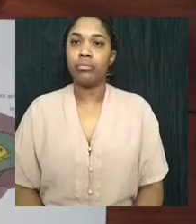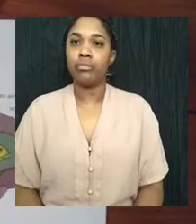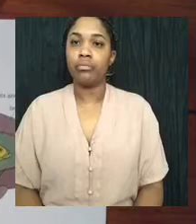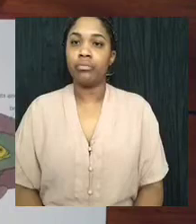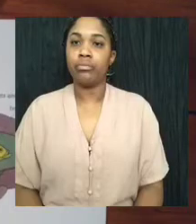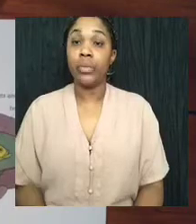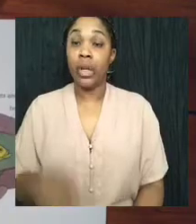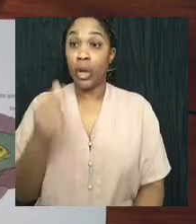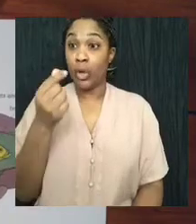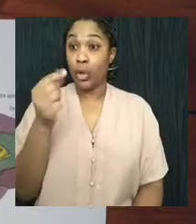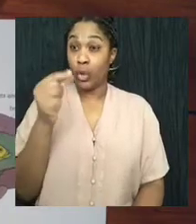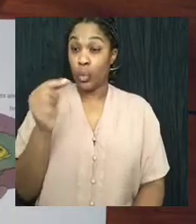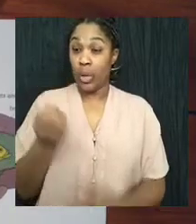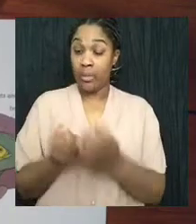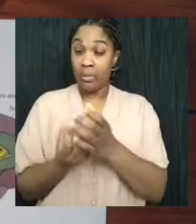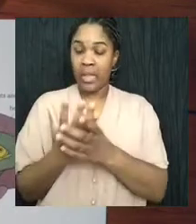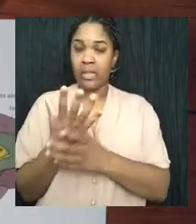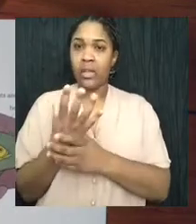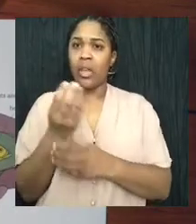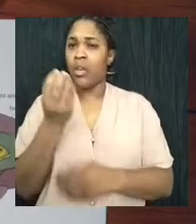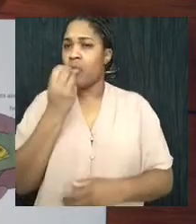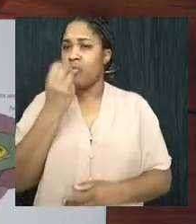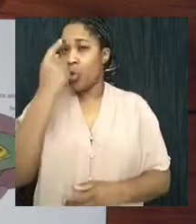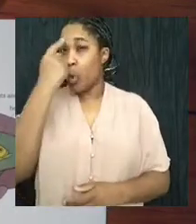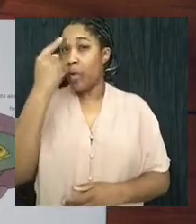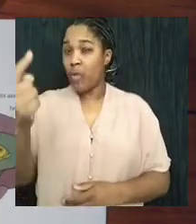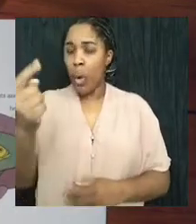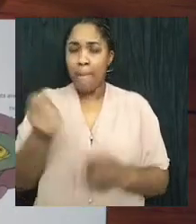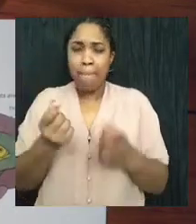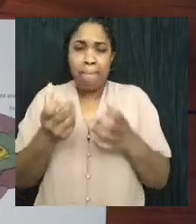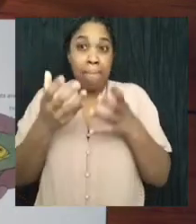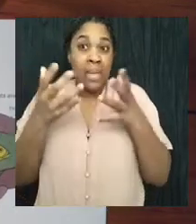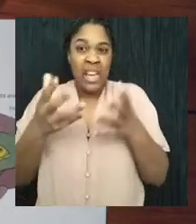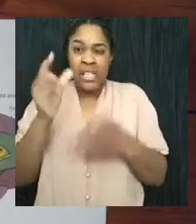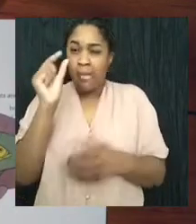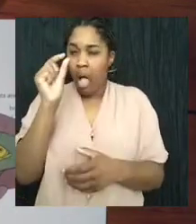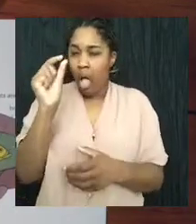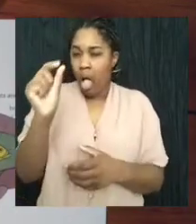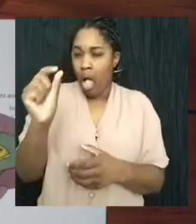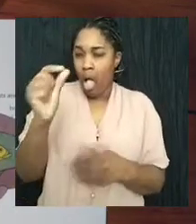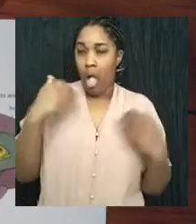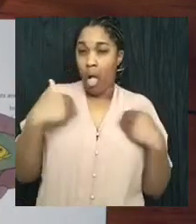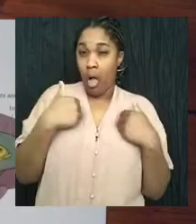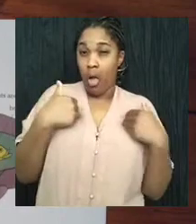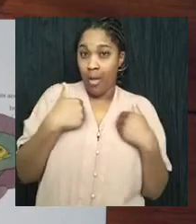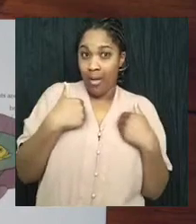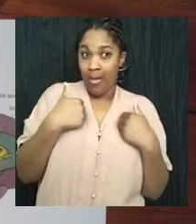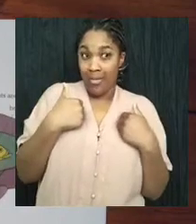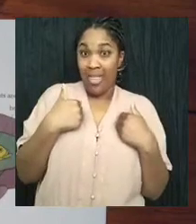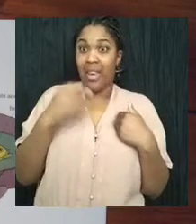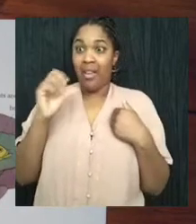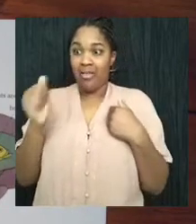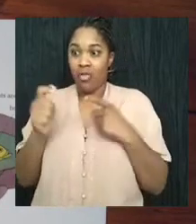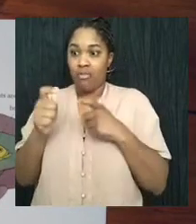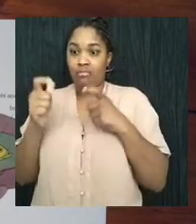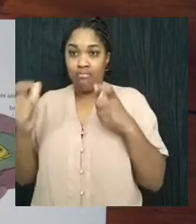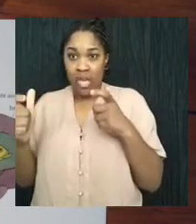The green plants are food for many tiny creatures, which become food for bigger